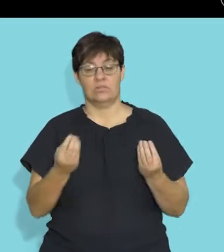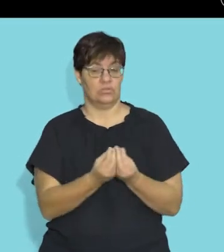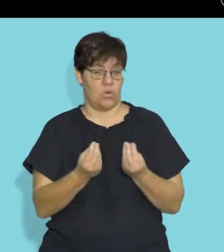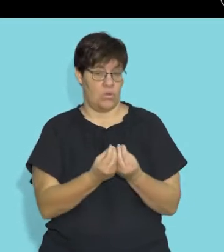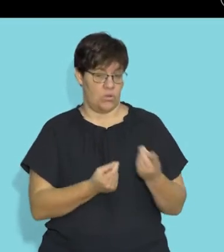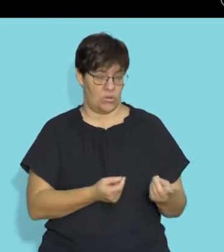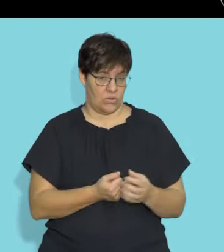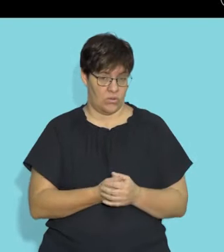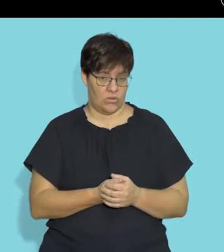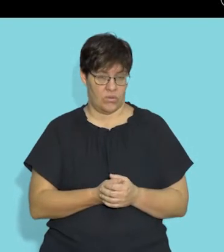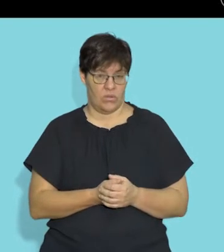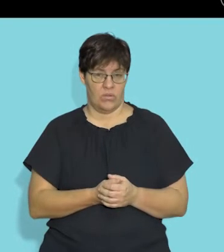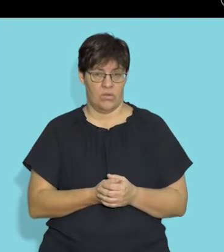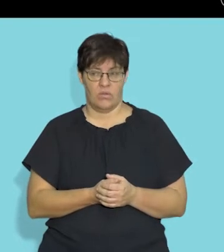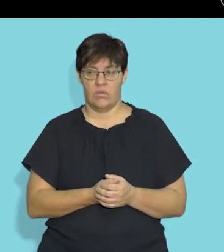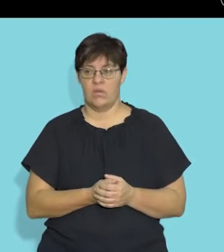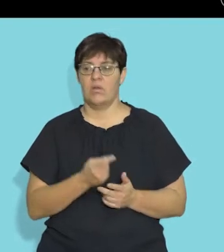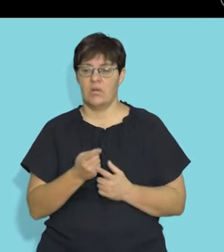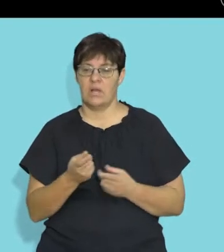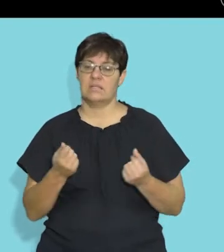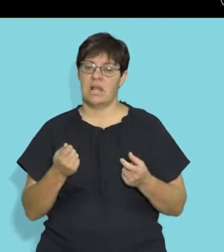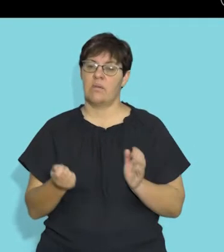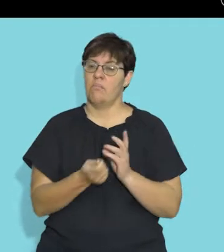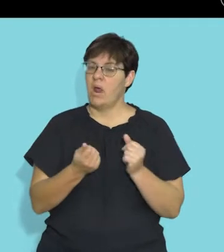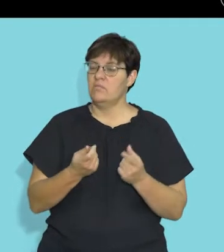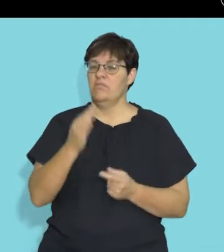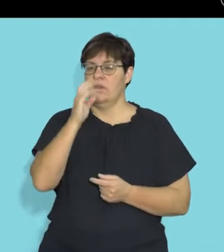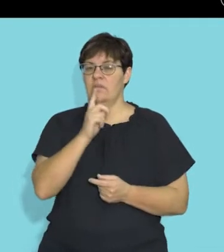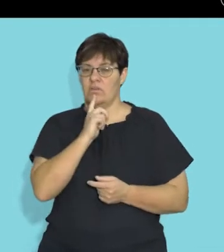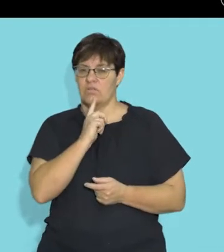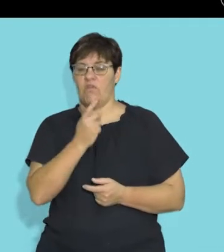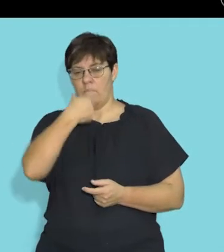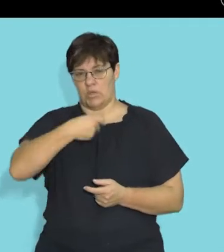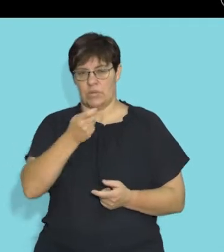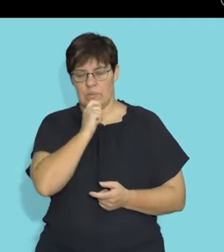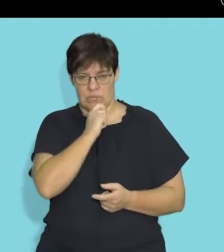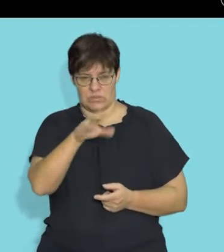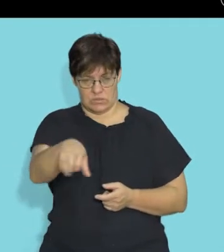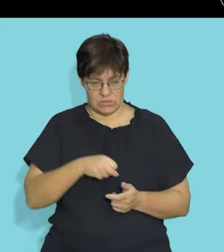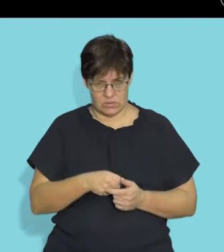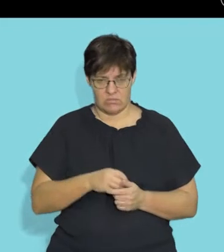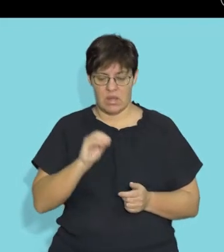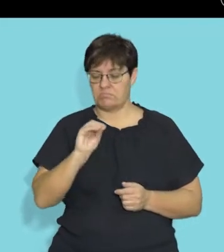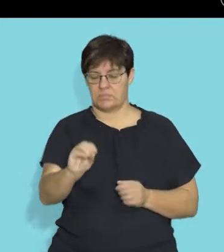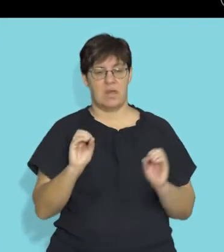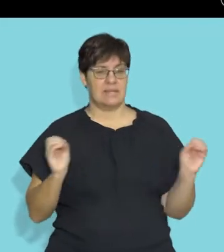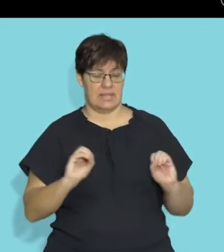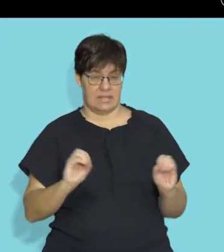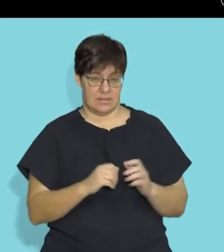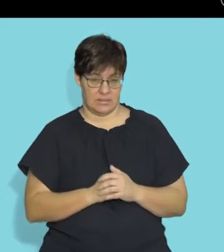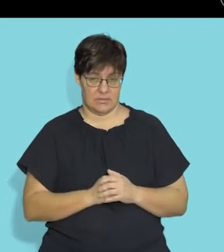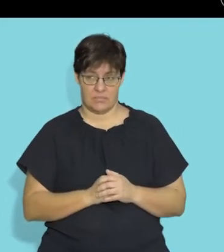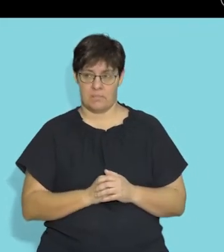stock. There was the owner took goods with a selling price of 3,000 Rand for his personal use. No entry was made. So